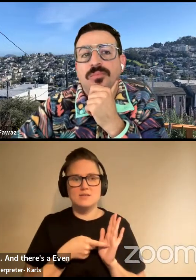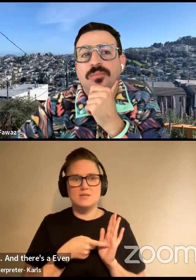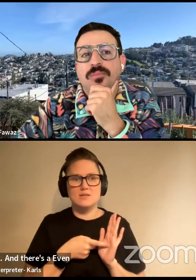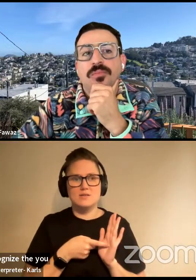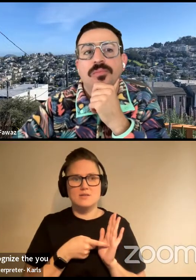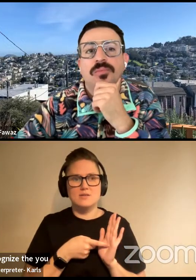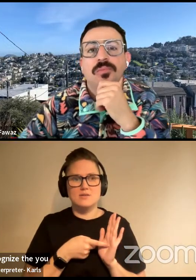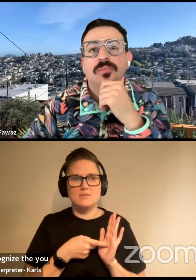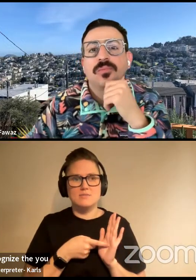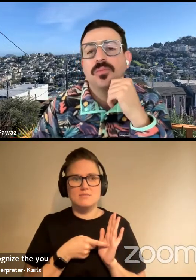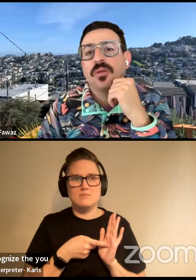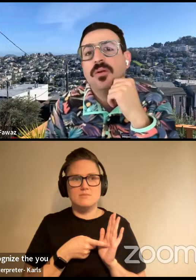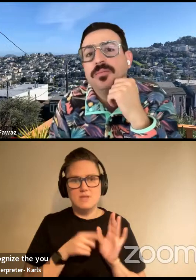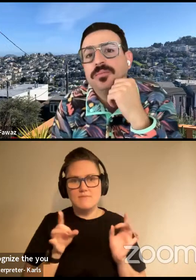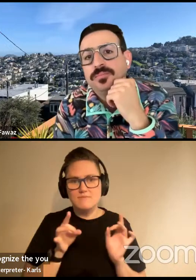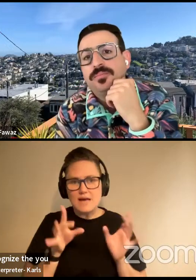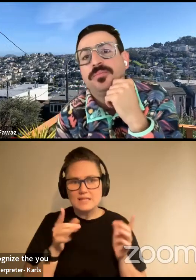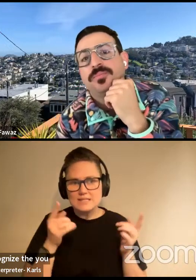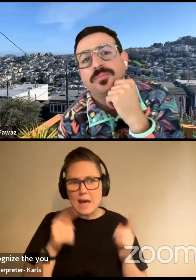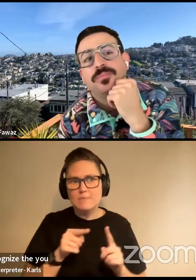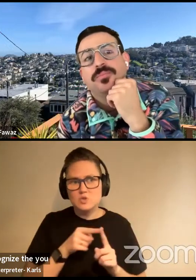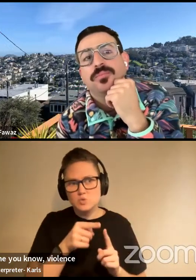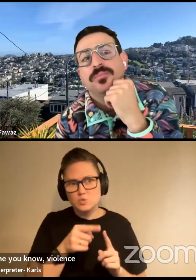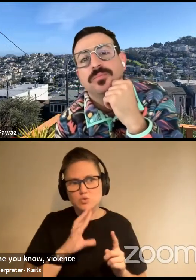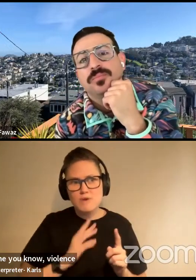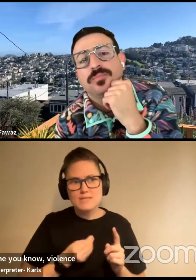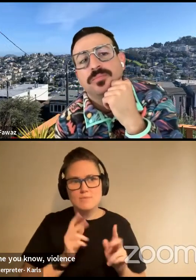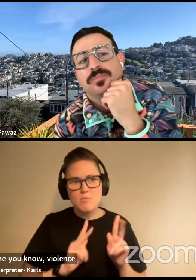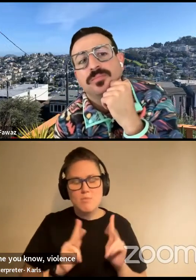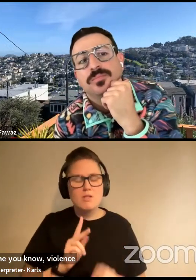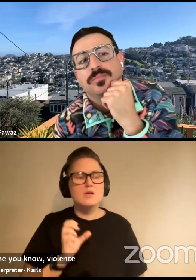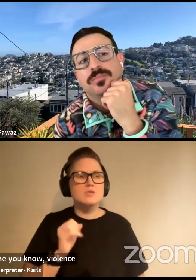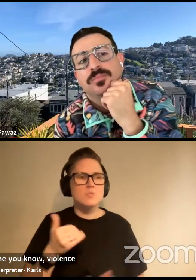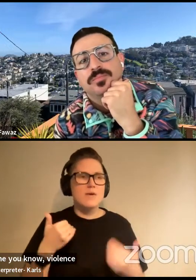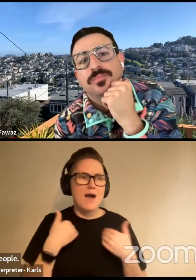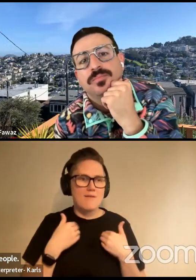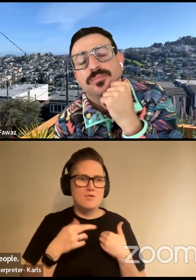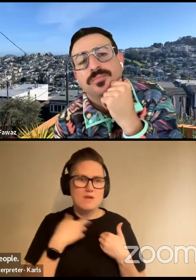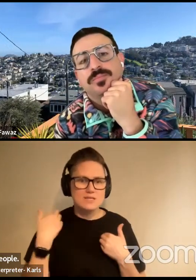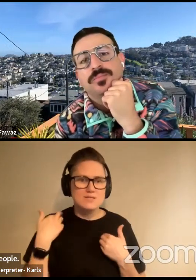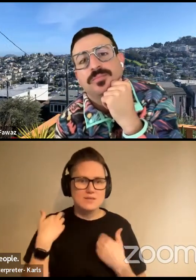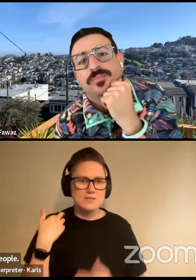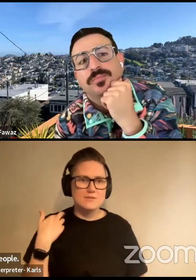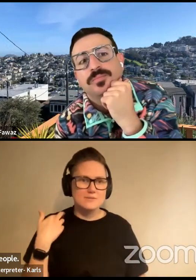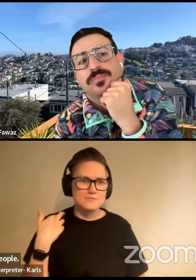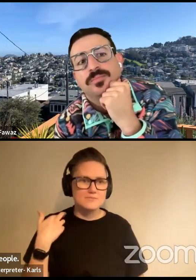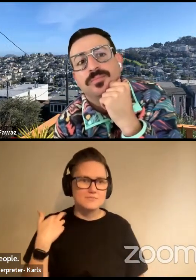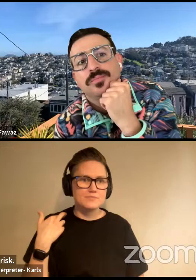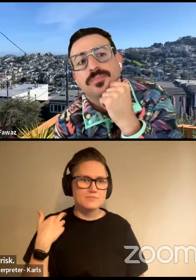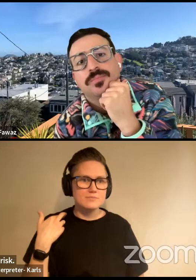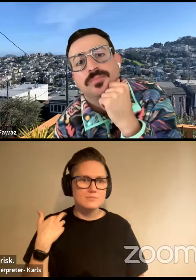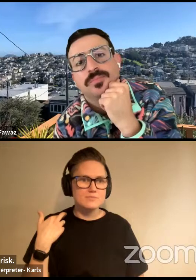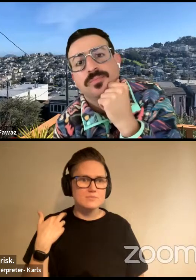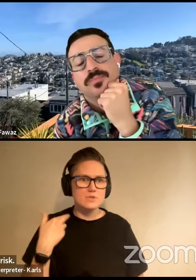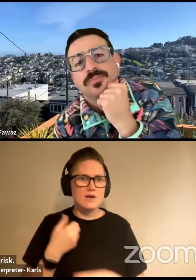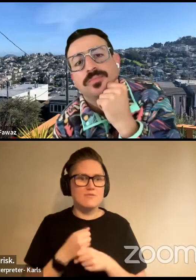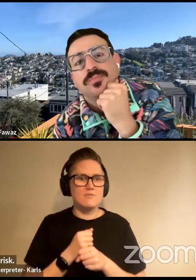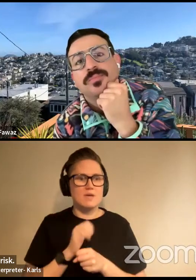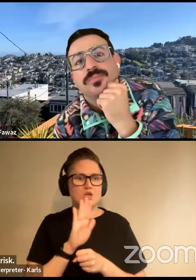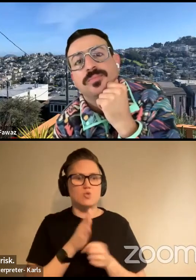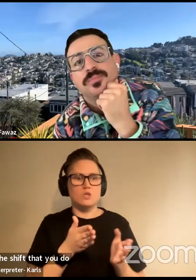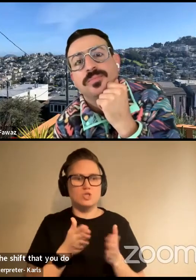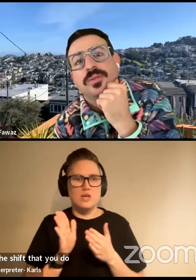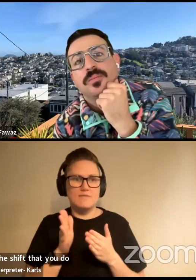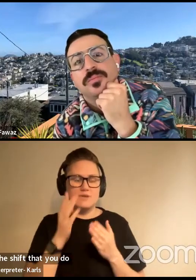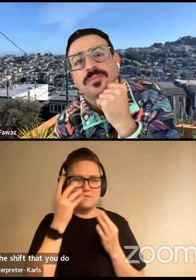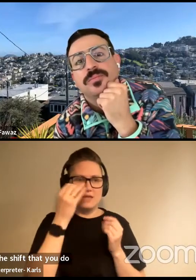violence is done to trans people, and so there's a risk in making the shift that you do from thinking